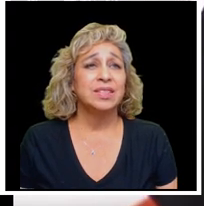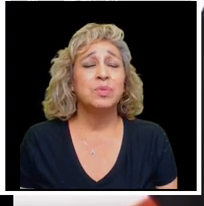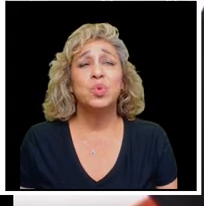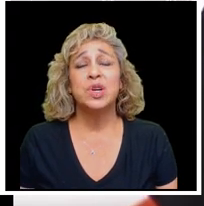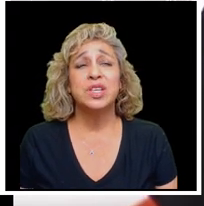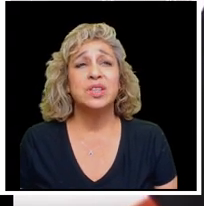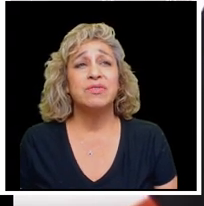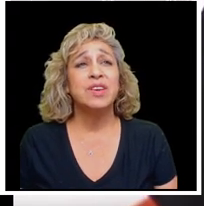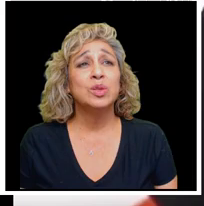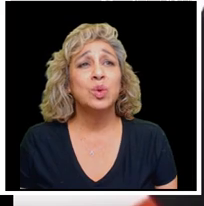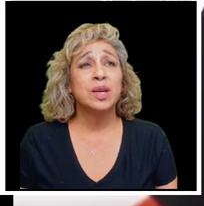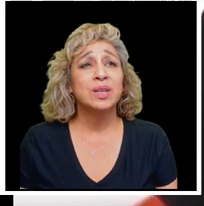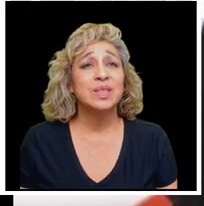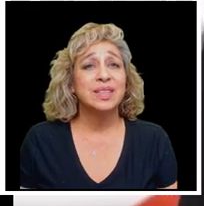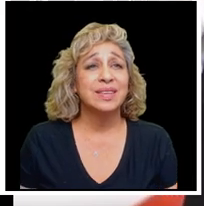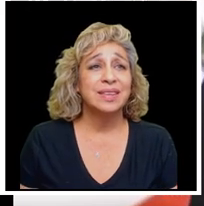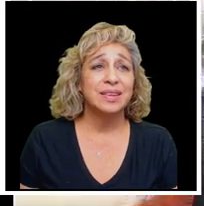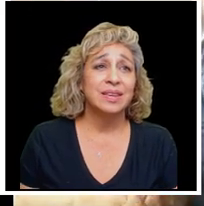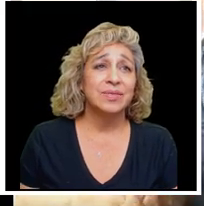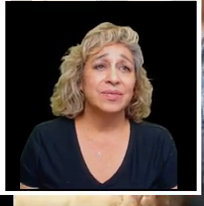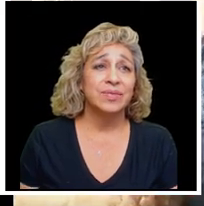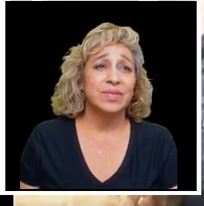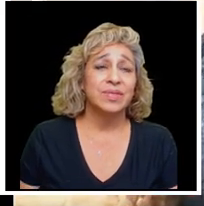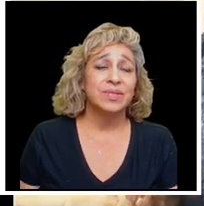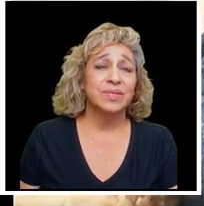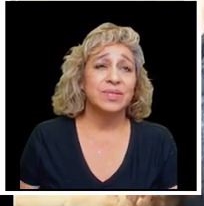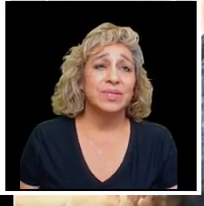support to the field workers